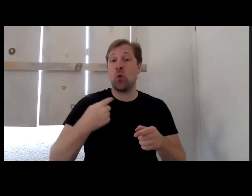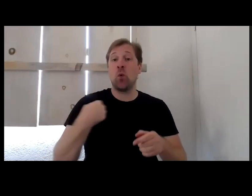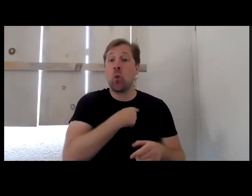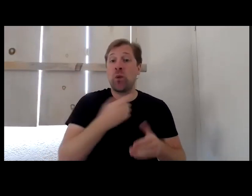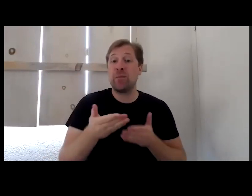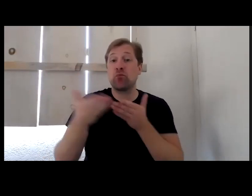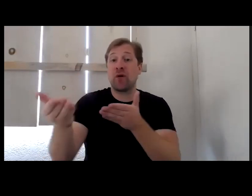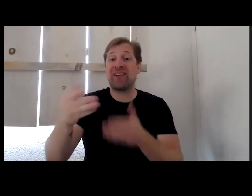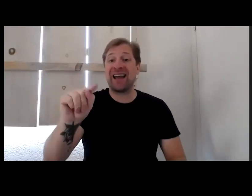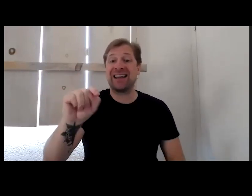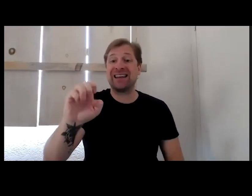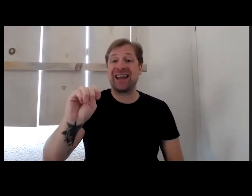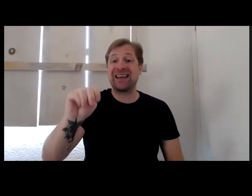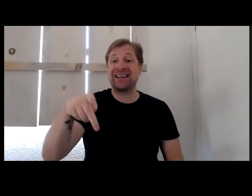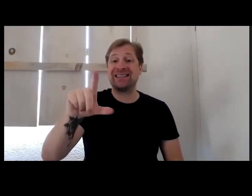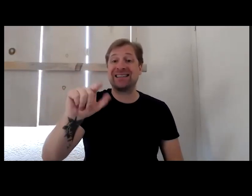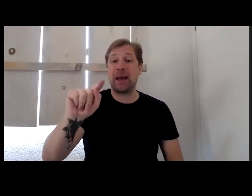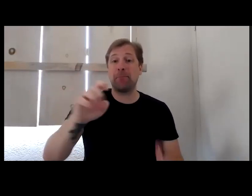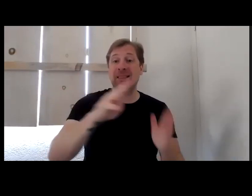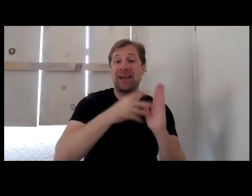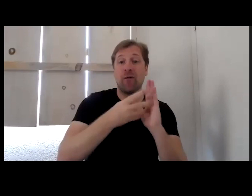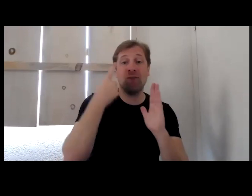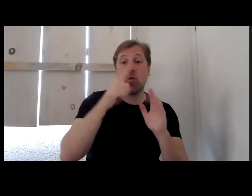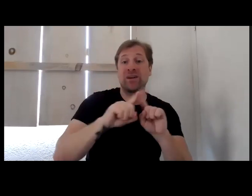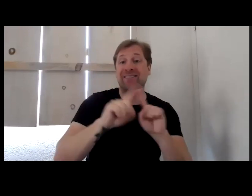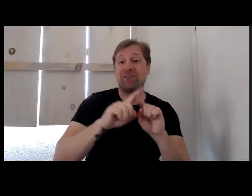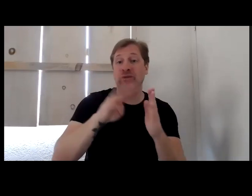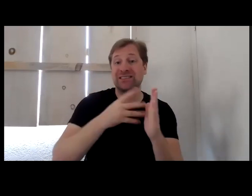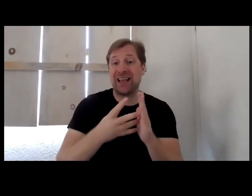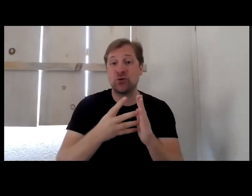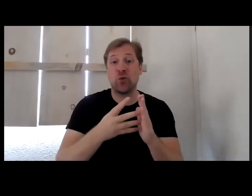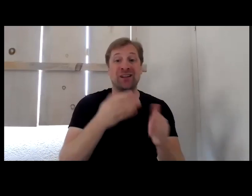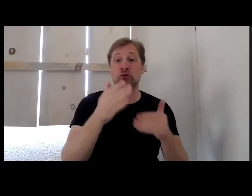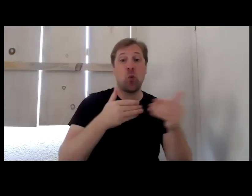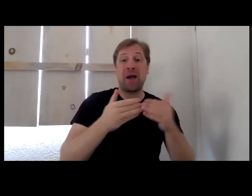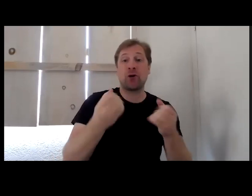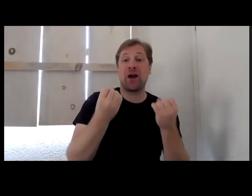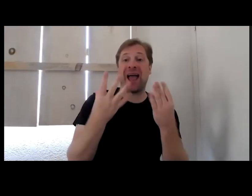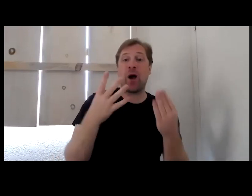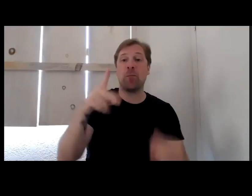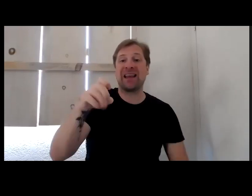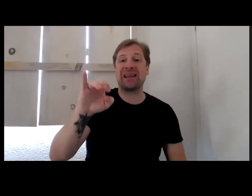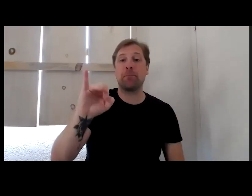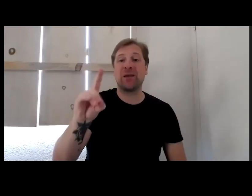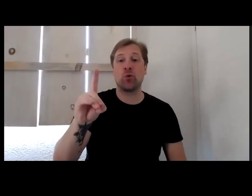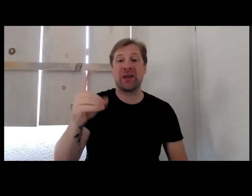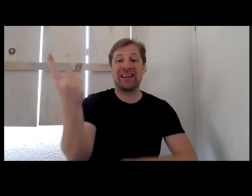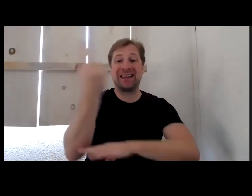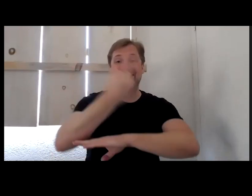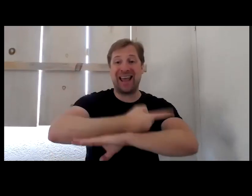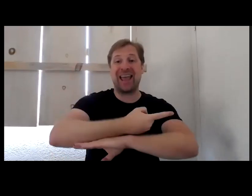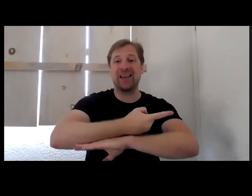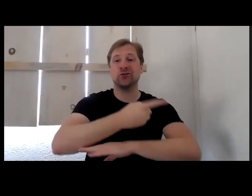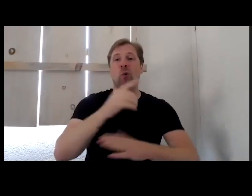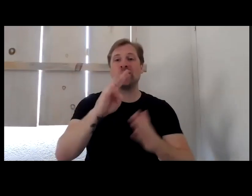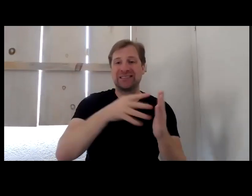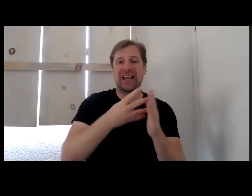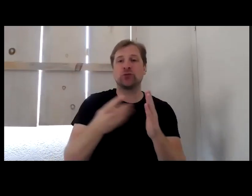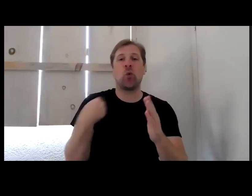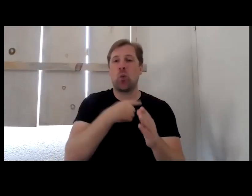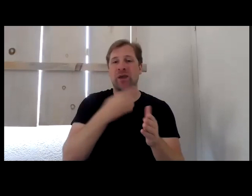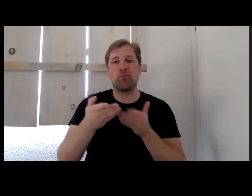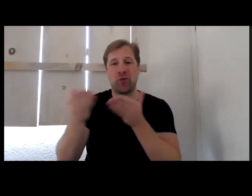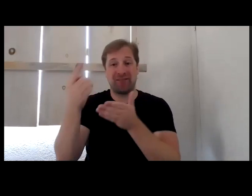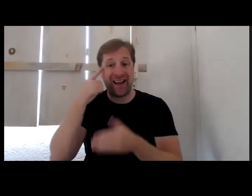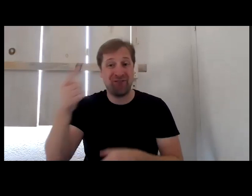schedule configuration, a 6-period day, a 7-period day, an 8-period day, and a 4x4. And if after all that, the